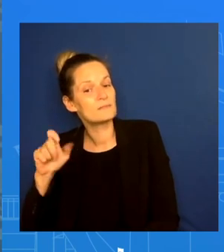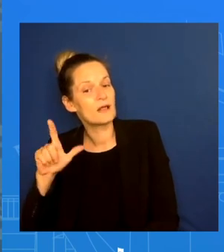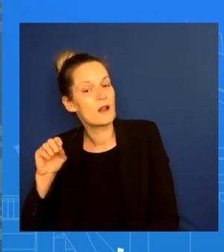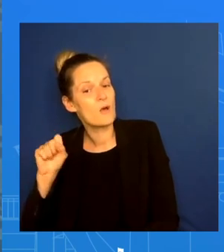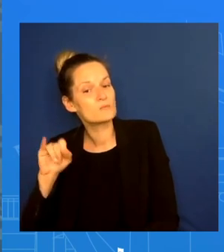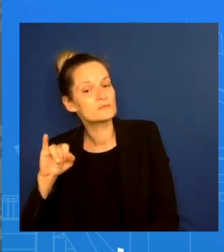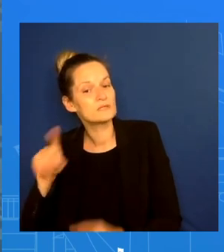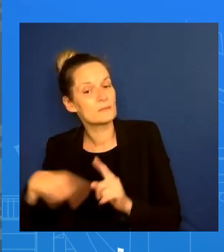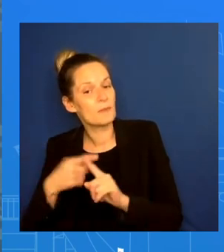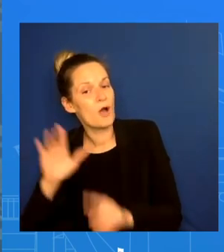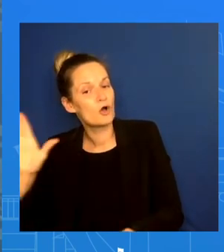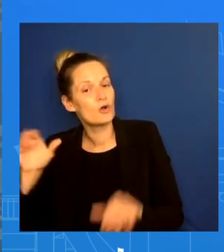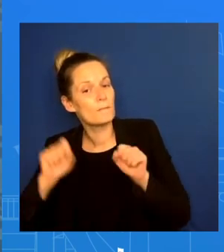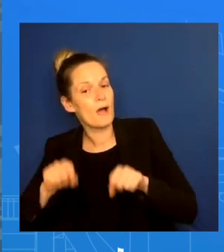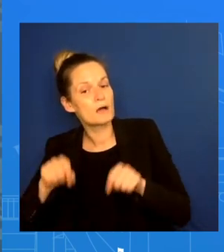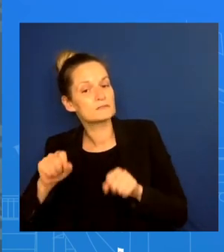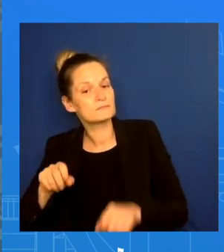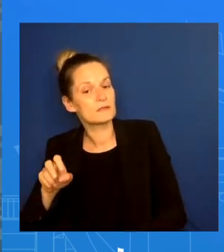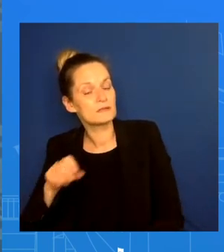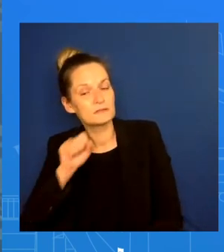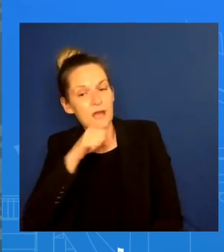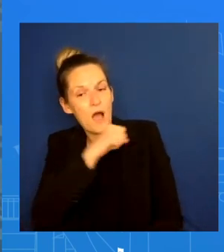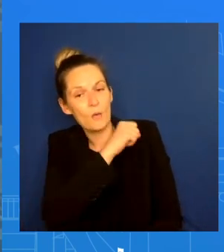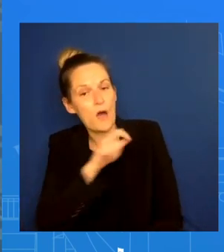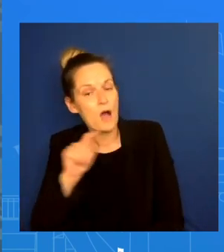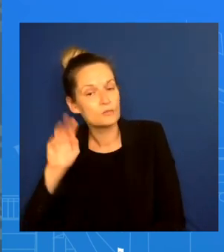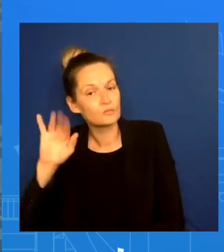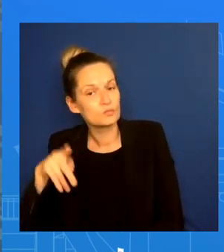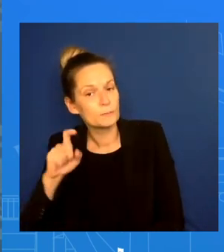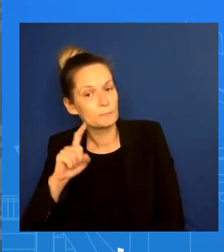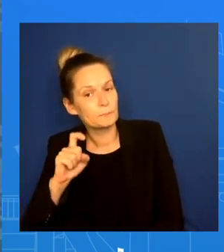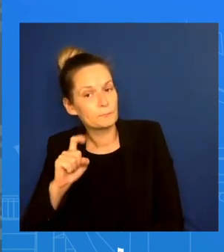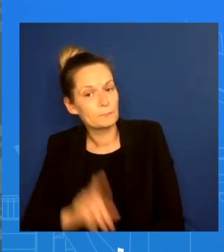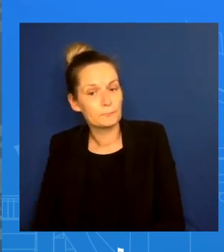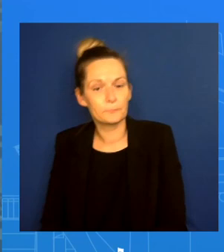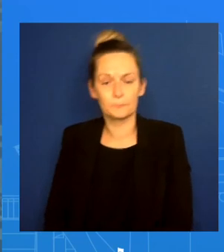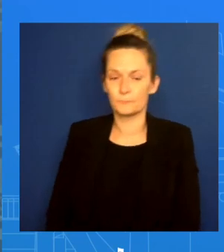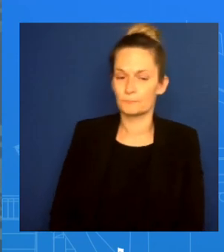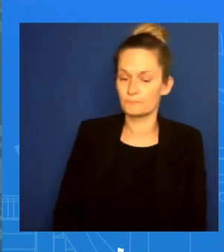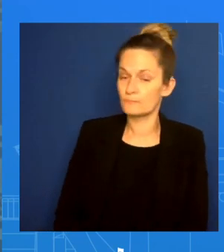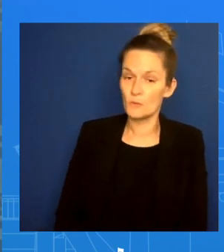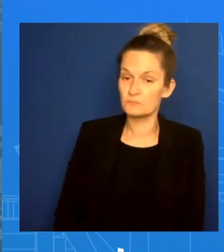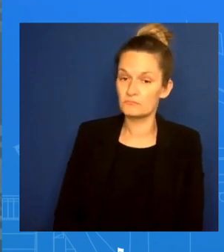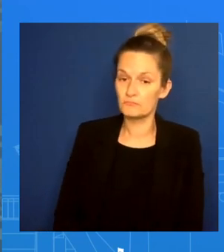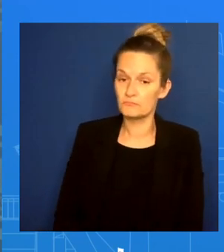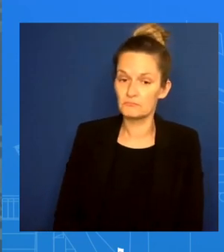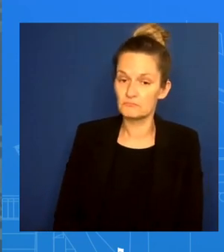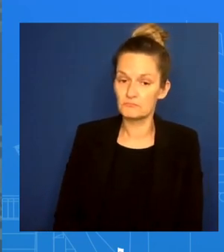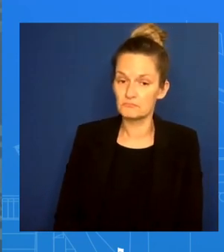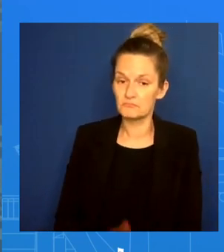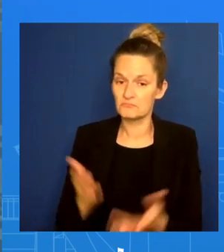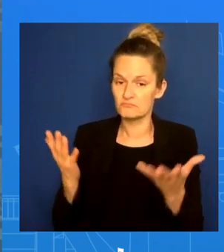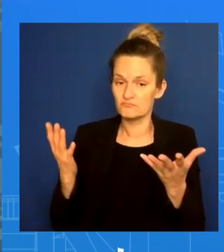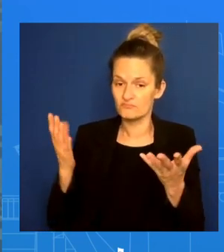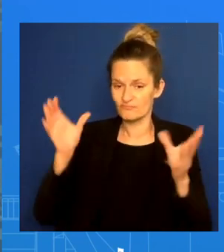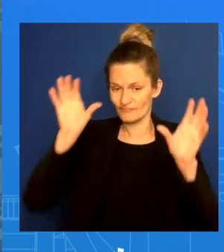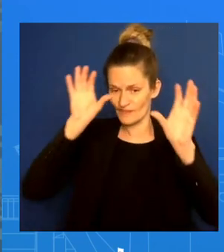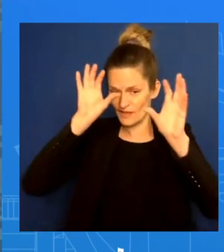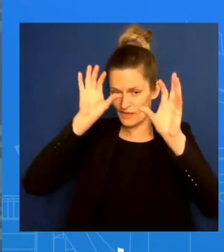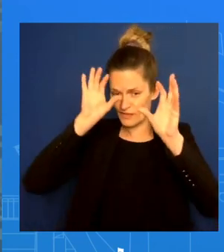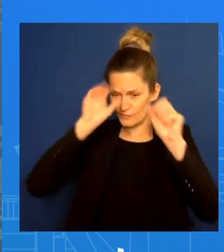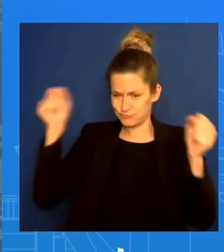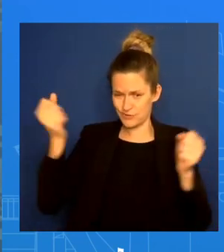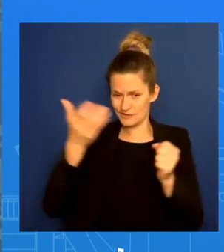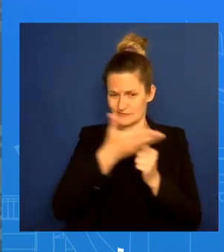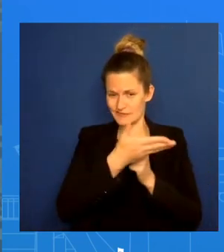for you at this time, or that's been on his schedule. He has spoken to members of Congress, as we mentioned last week. Those were